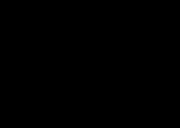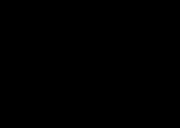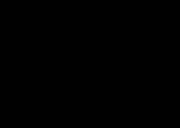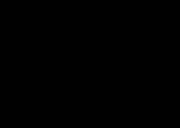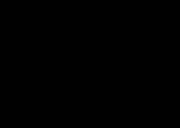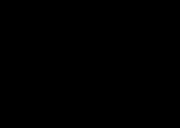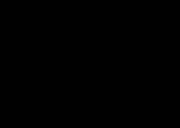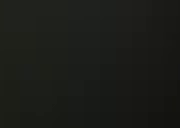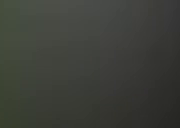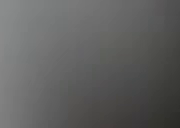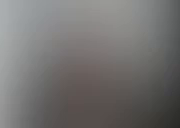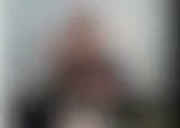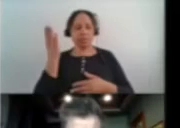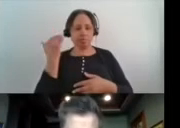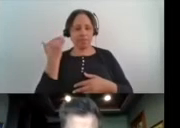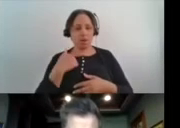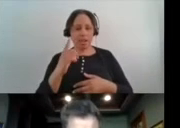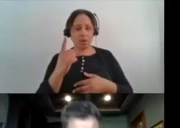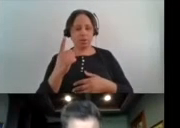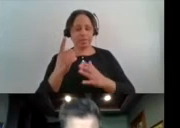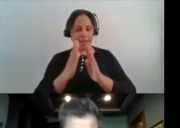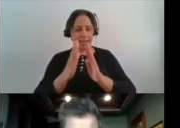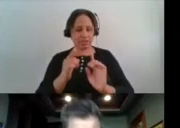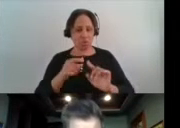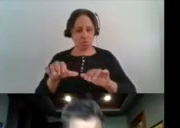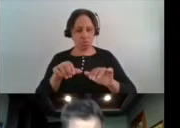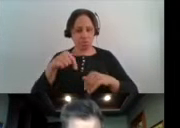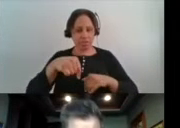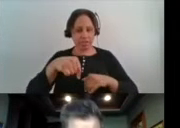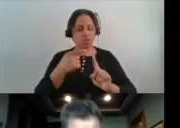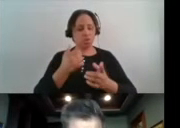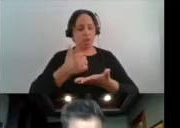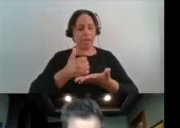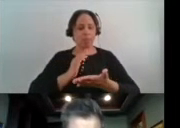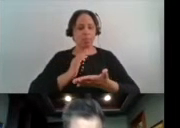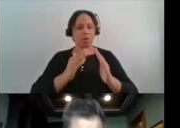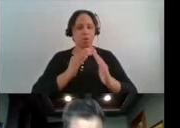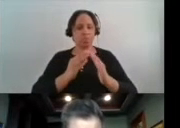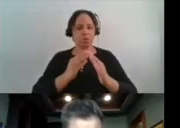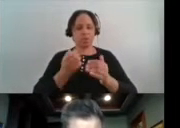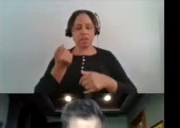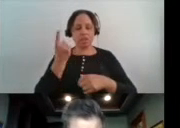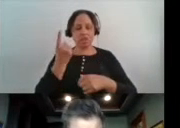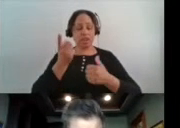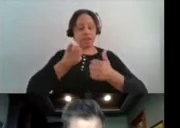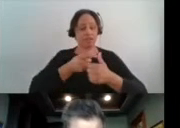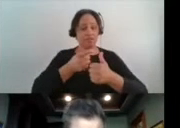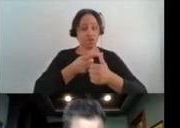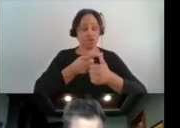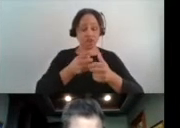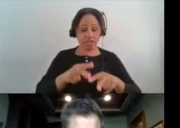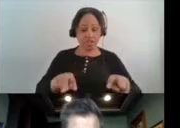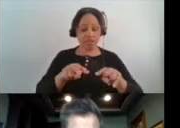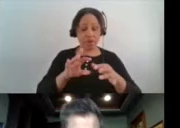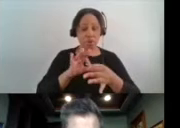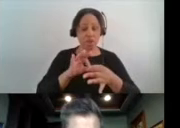I was asked to do this to really help our community understand first the value of transplantation, and since we're focusing